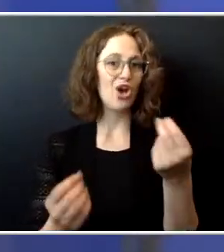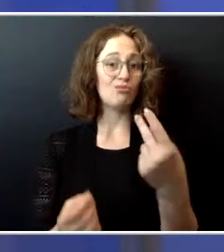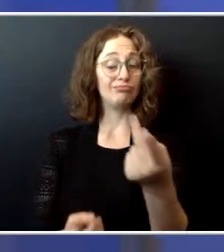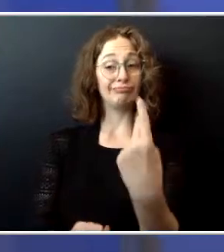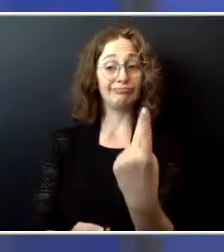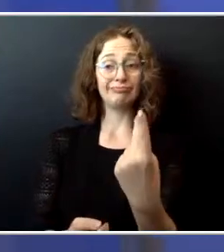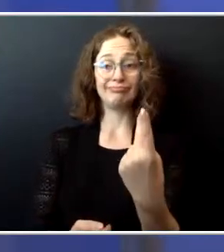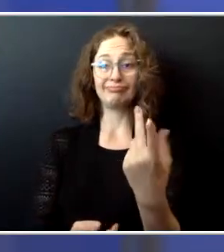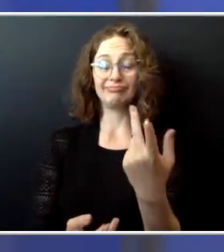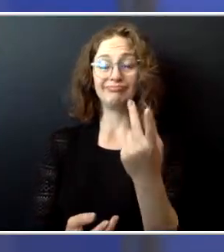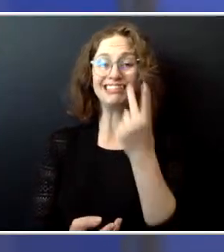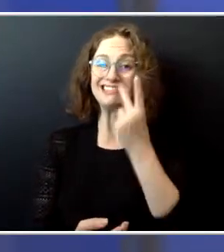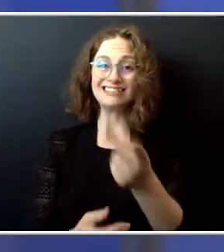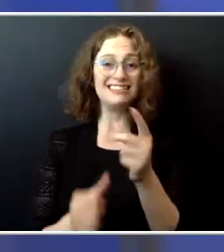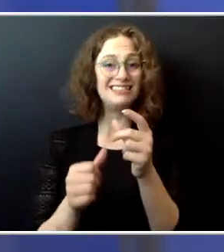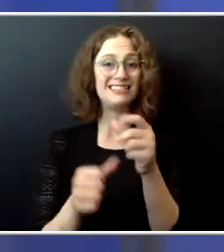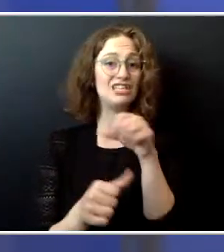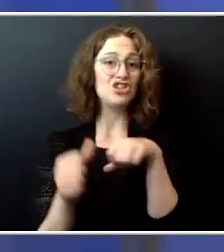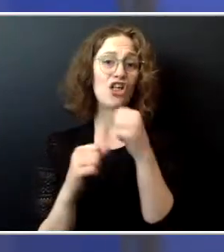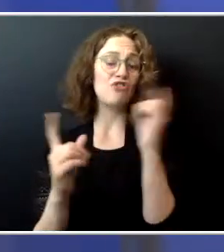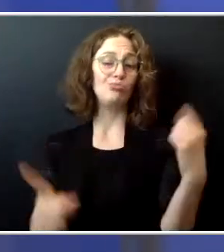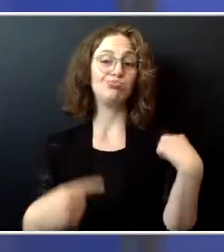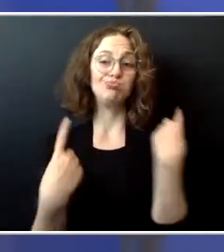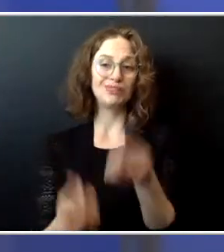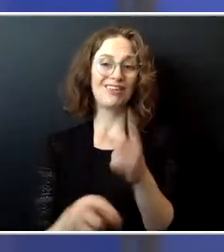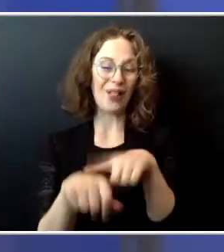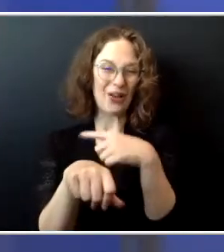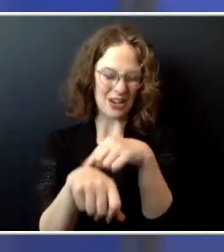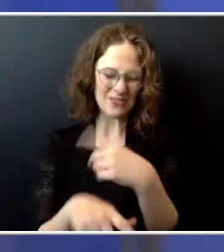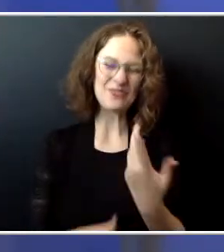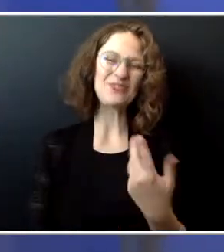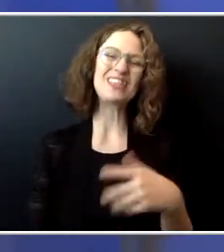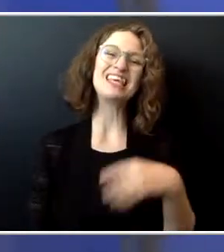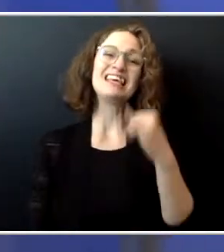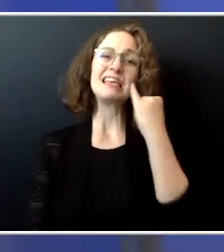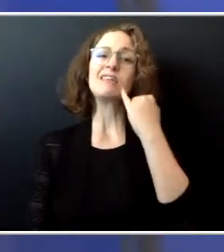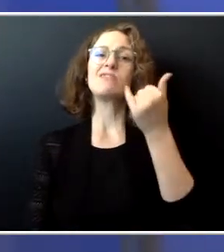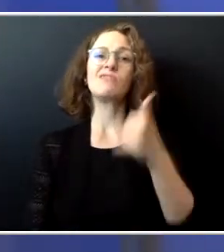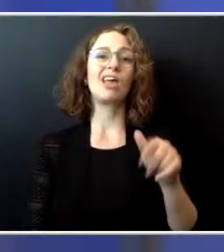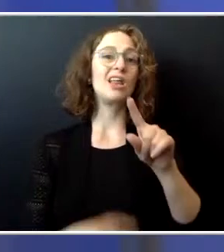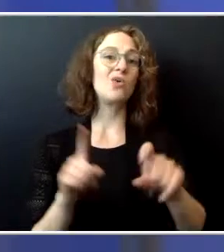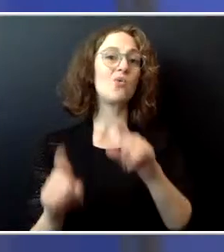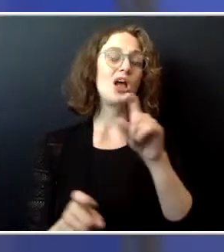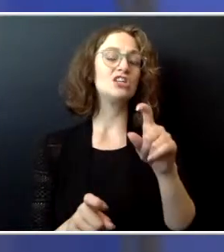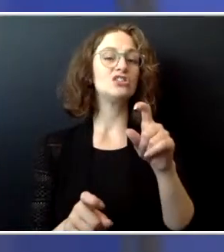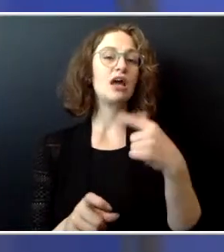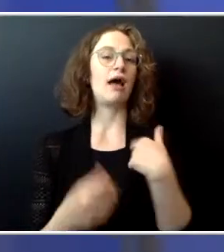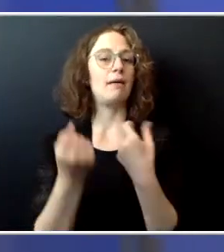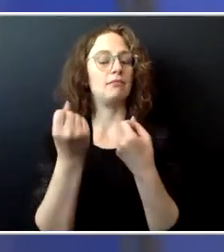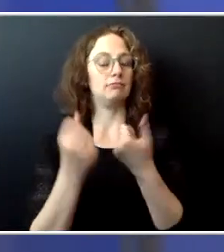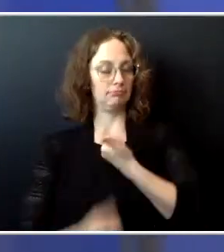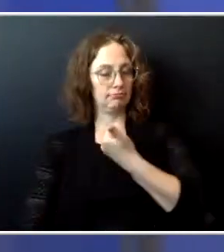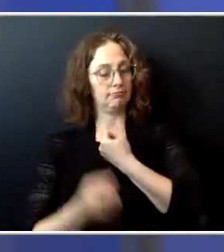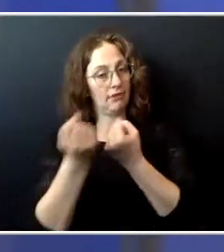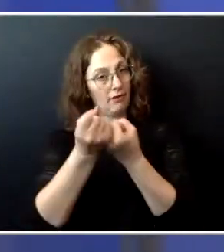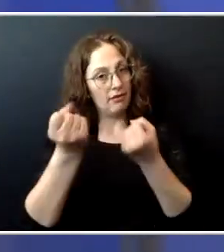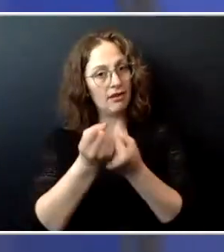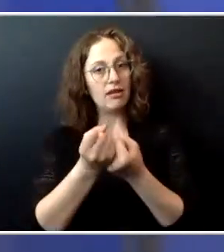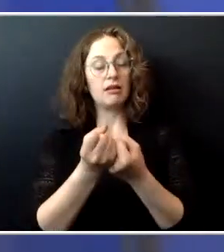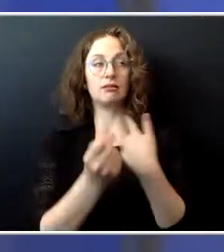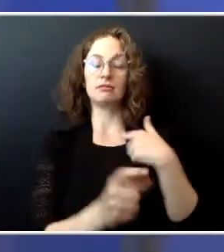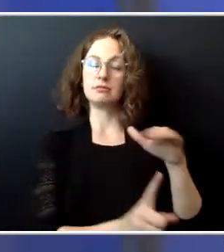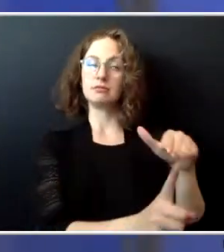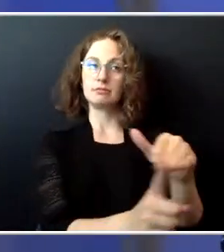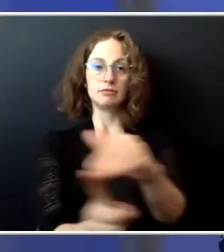while. Yeah. And then, if I have questions, I advocate for myself, which I advise every patient to